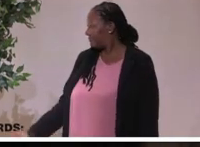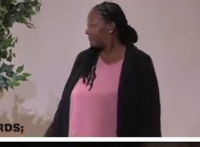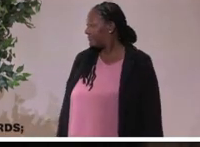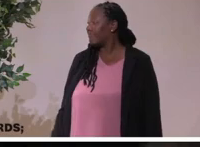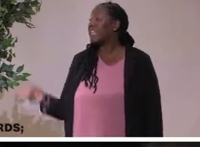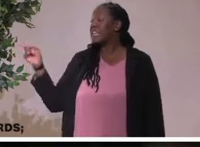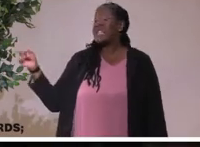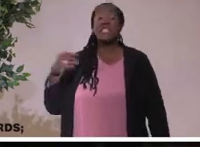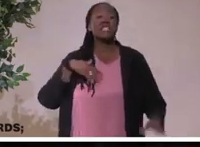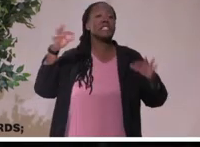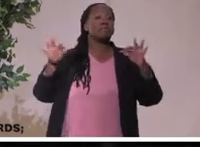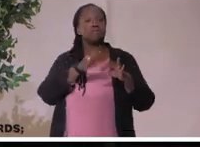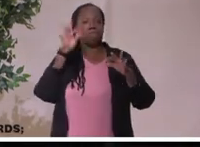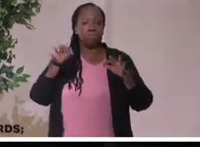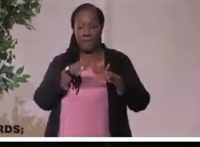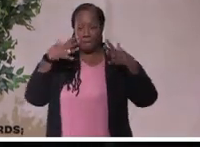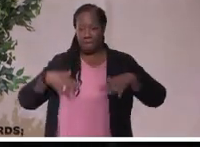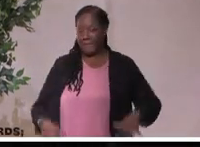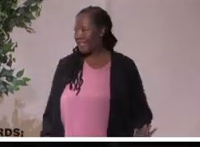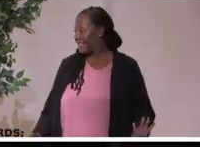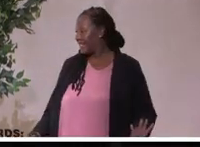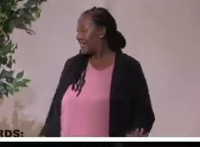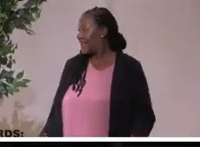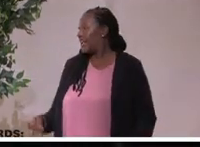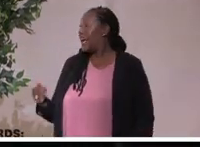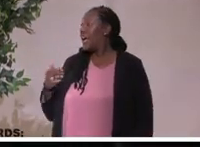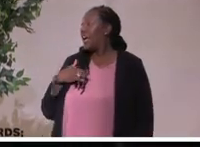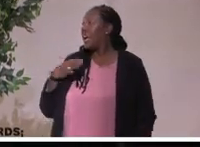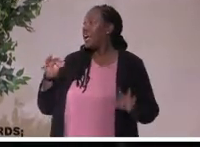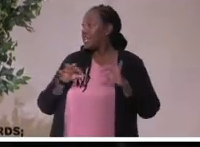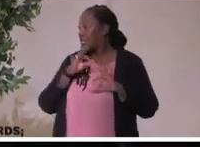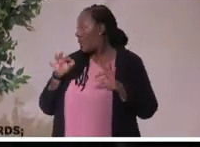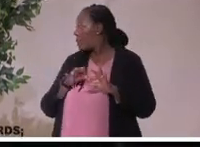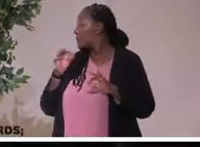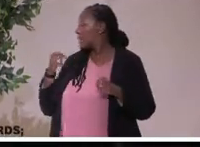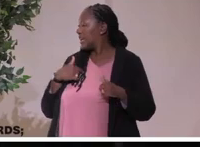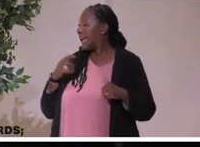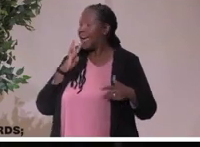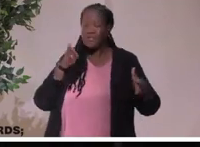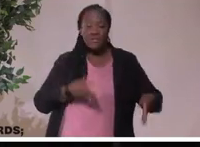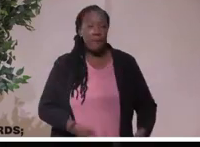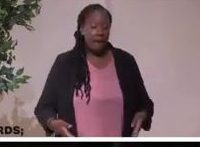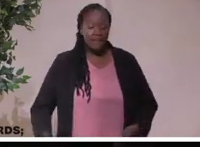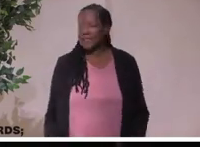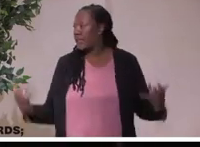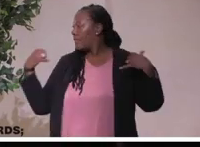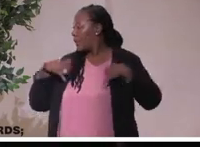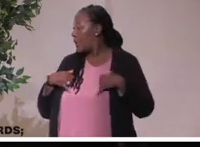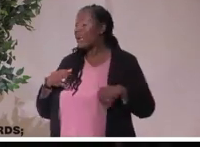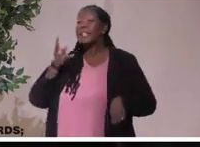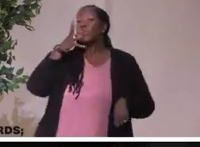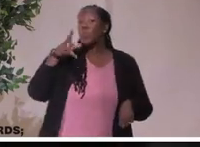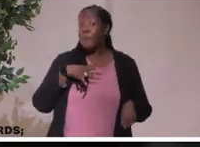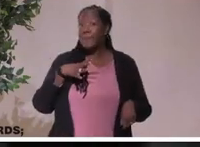piece that I put together. It's a silk jacquard evening coat with pants. Actually, it's women's wear fabric, and I